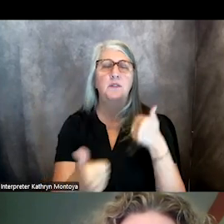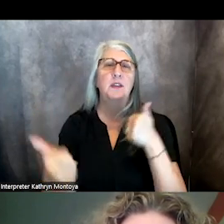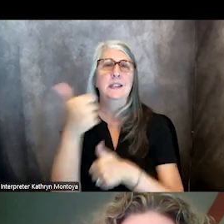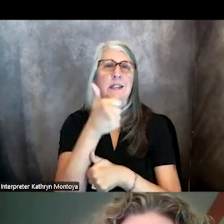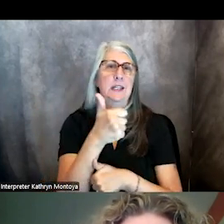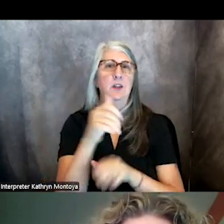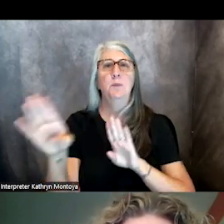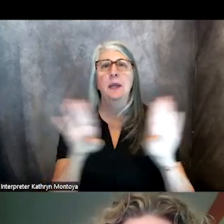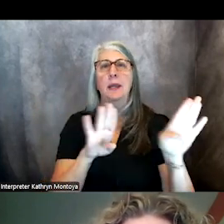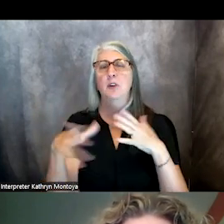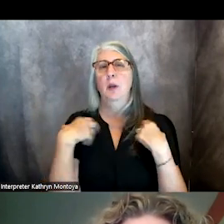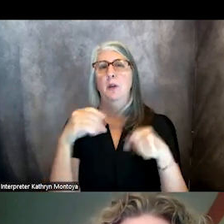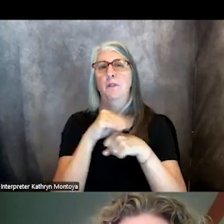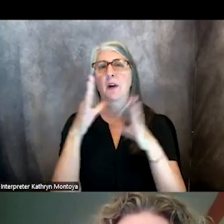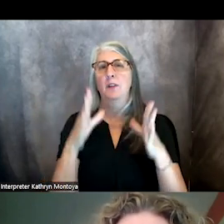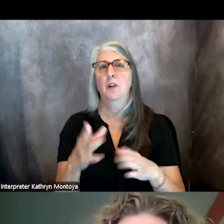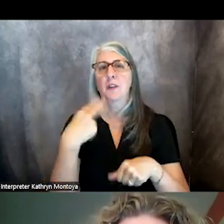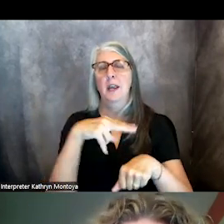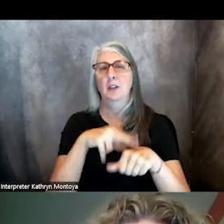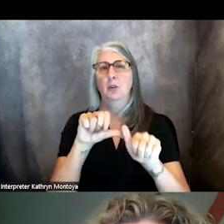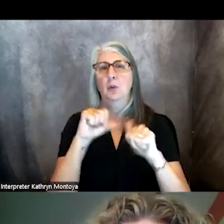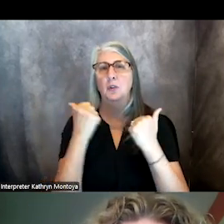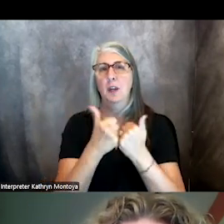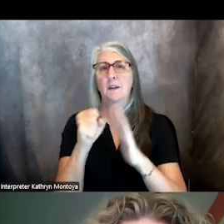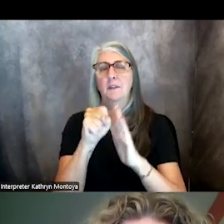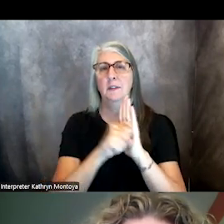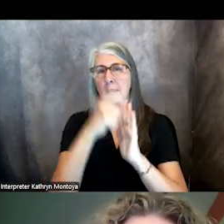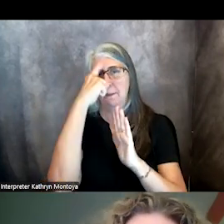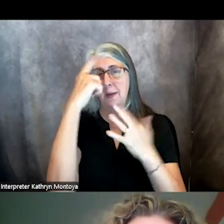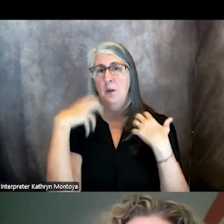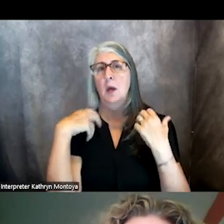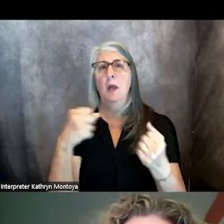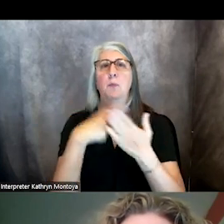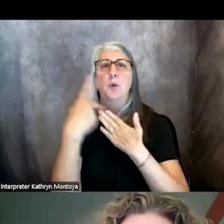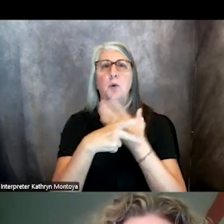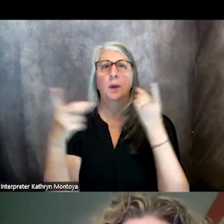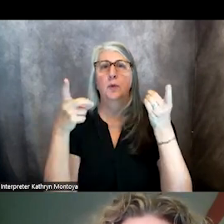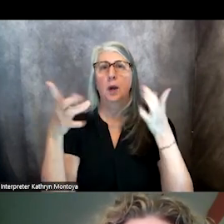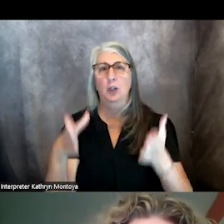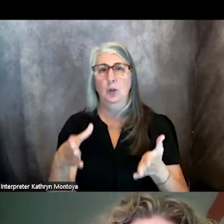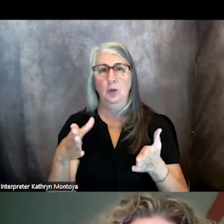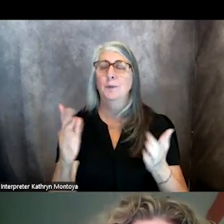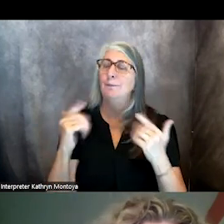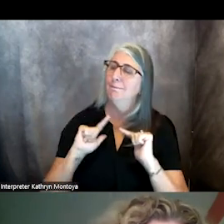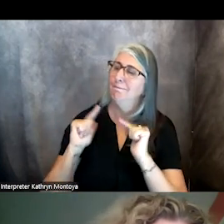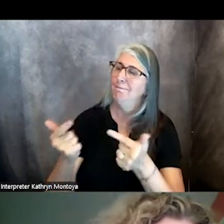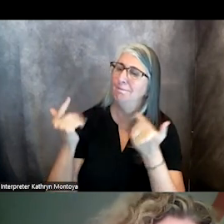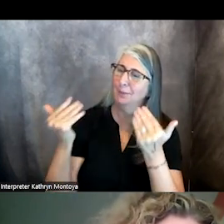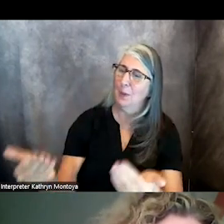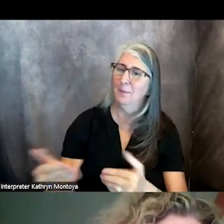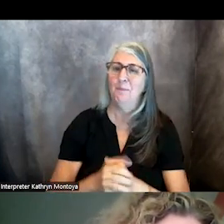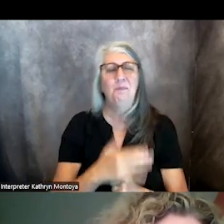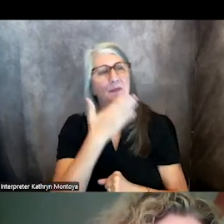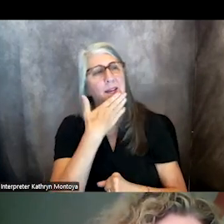health advisors at the National Association of State Mental Health Program Directors. Please, Dr. Pollard, go ahead.